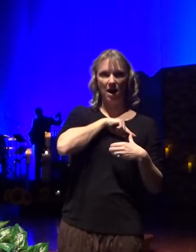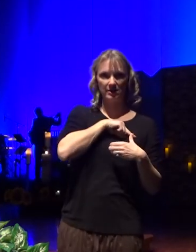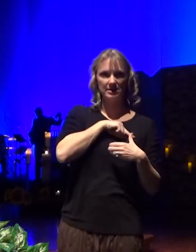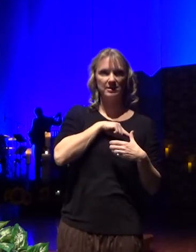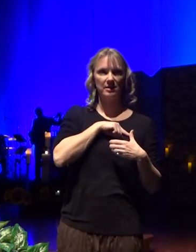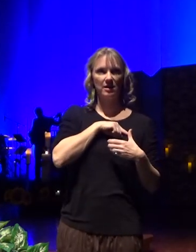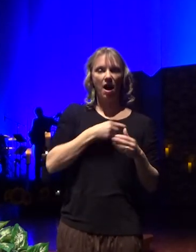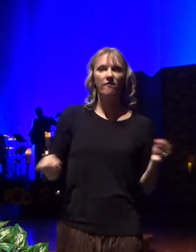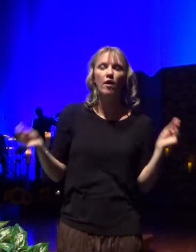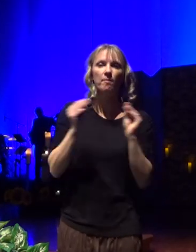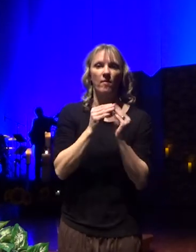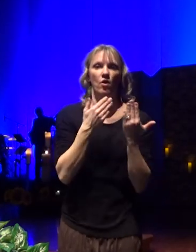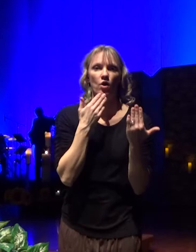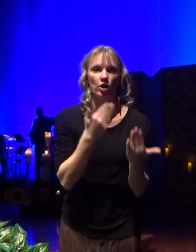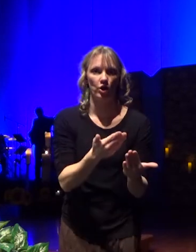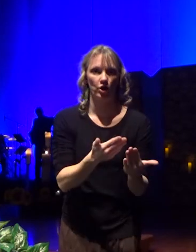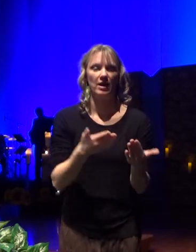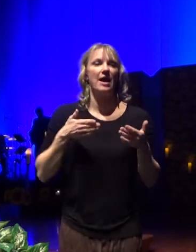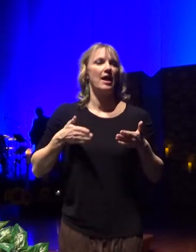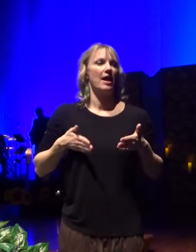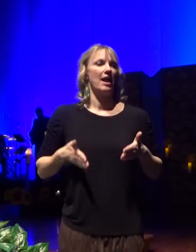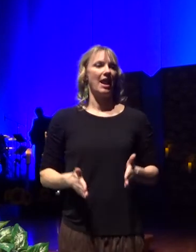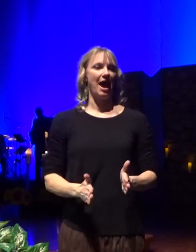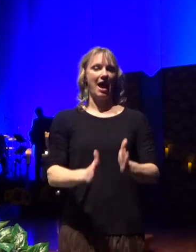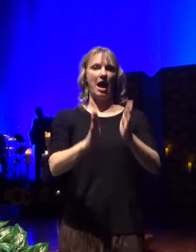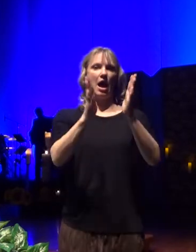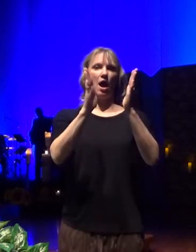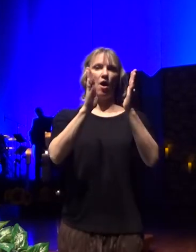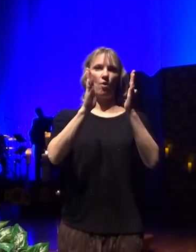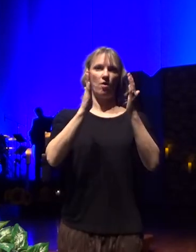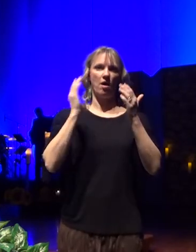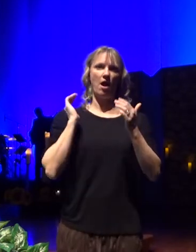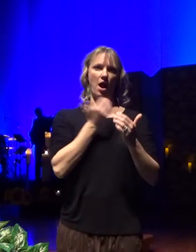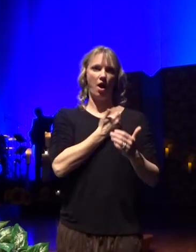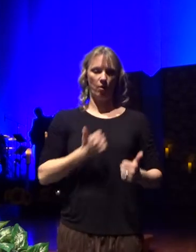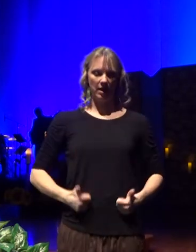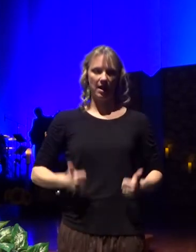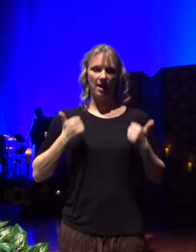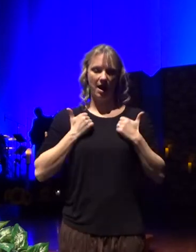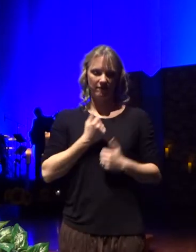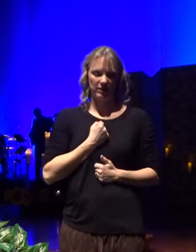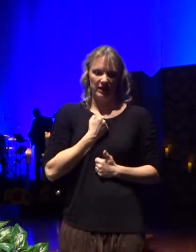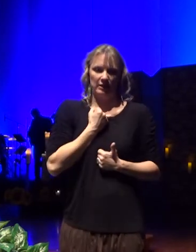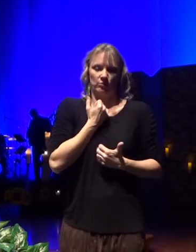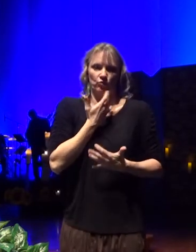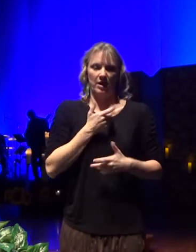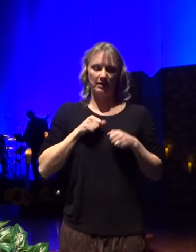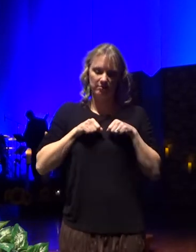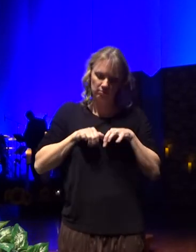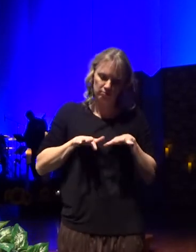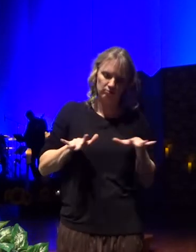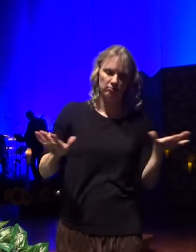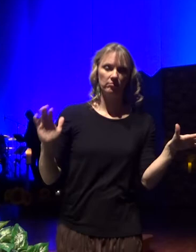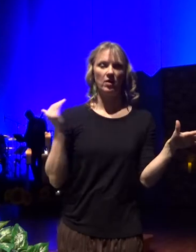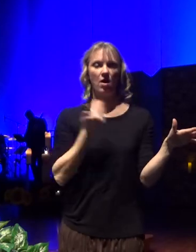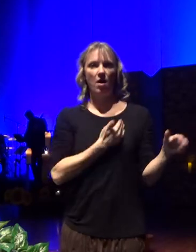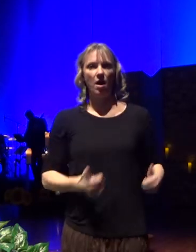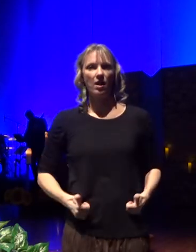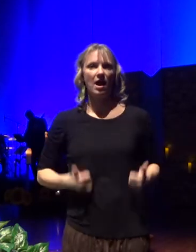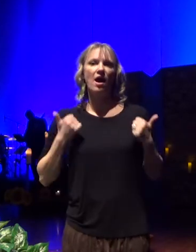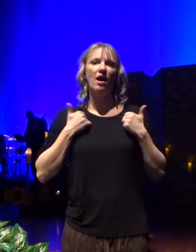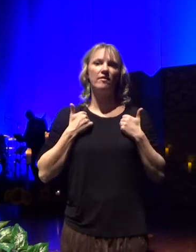wellspring of a greater good, may we allow it to seep into our lives. May we allow it to